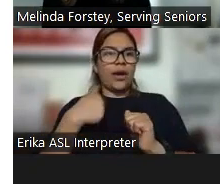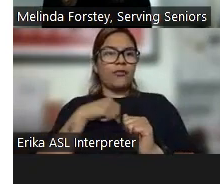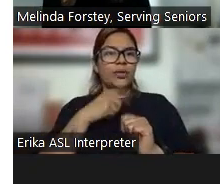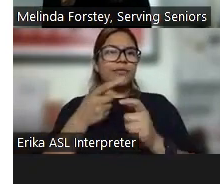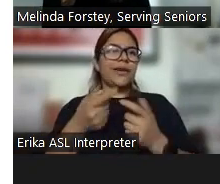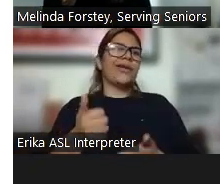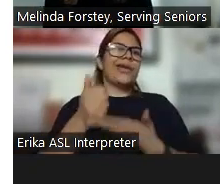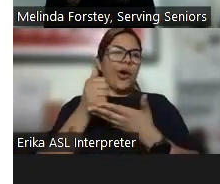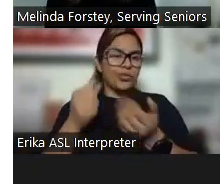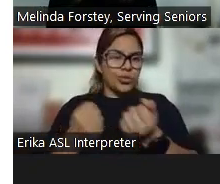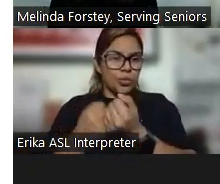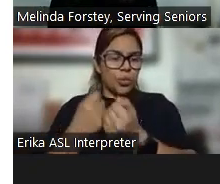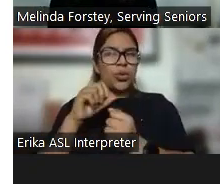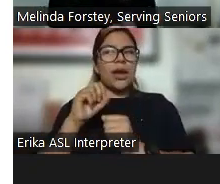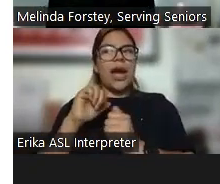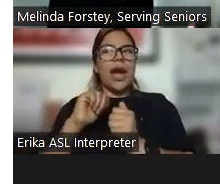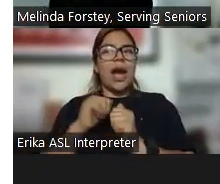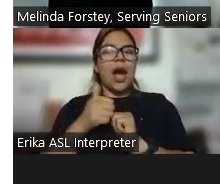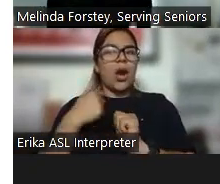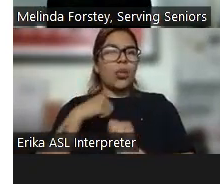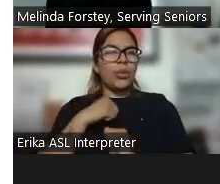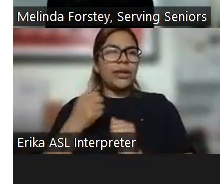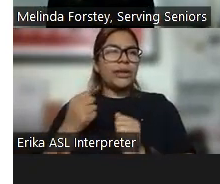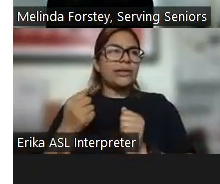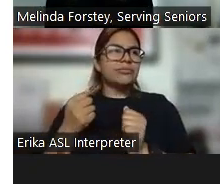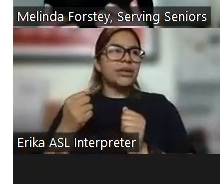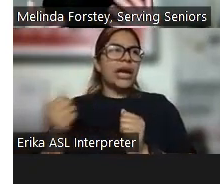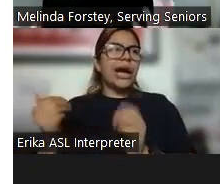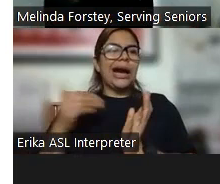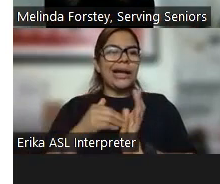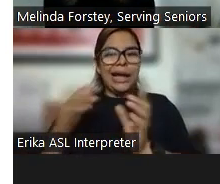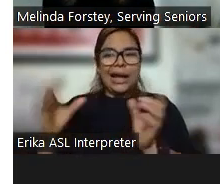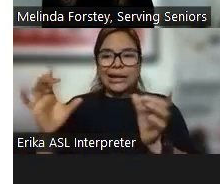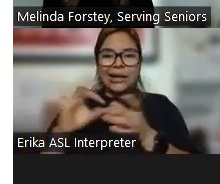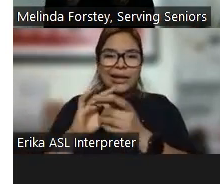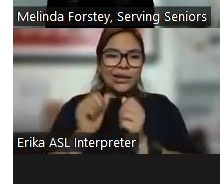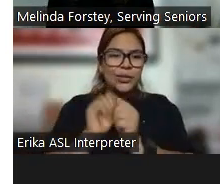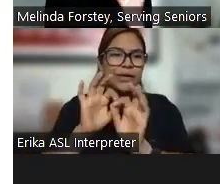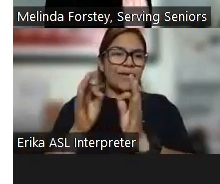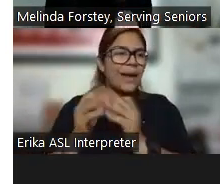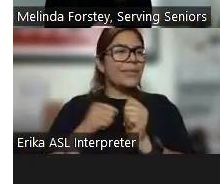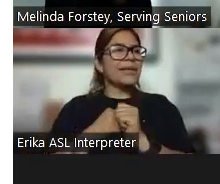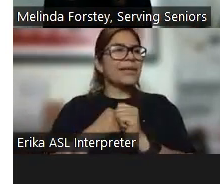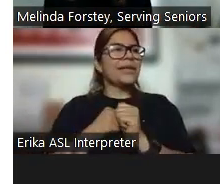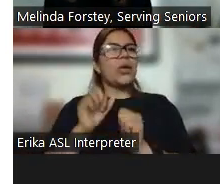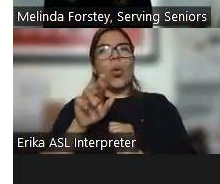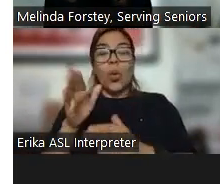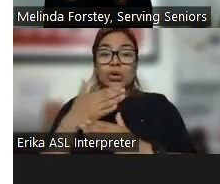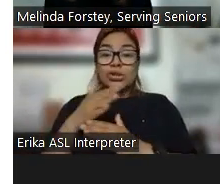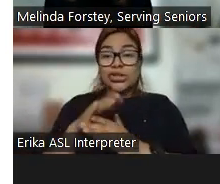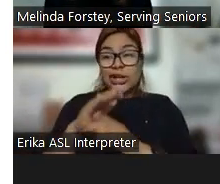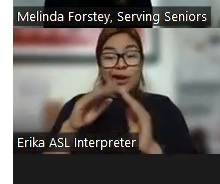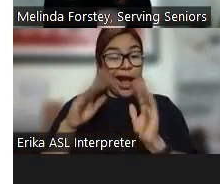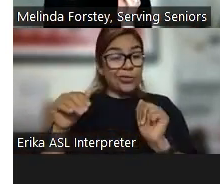adults with their families? Have some folks been open to shared housing? Particularly in San Diego, we